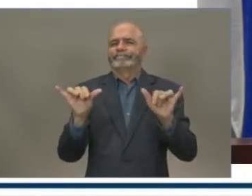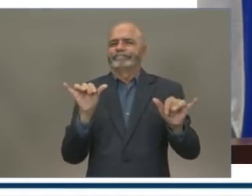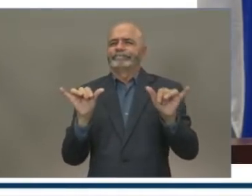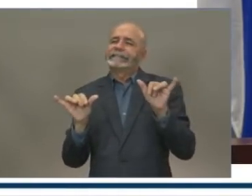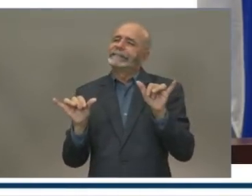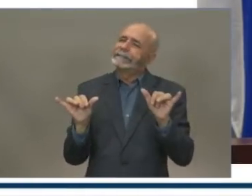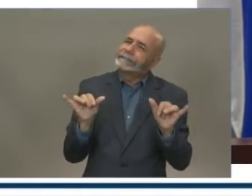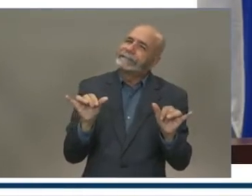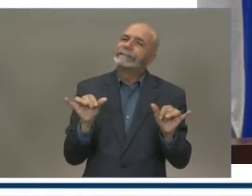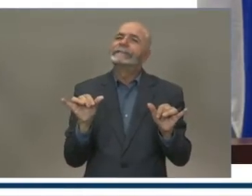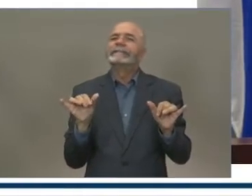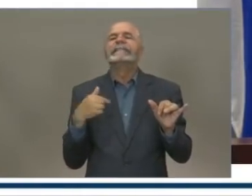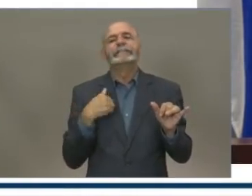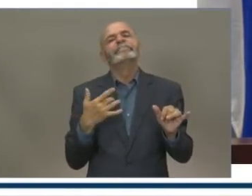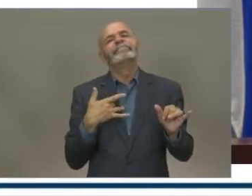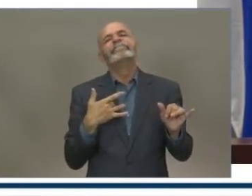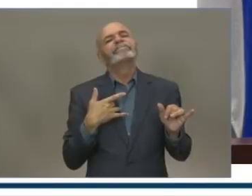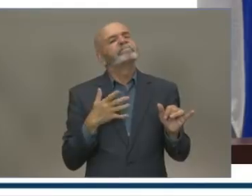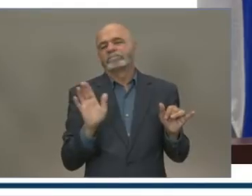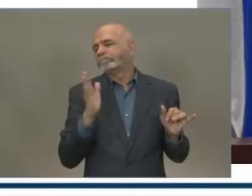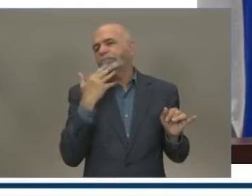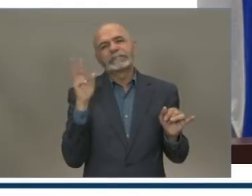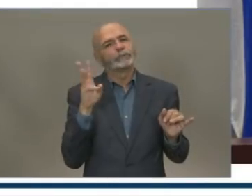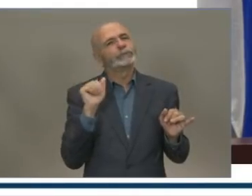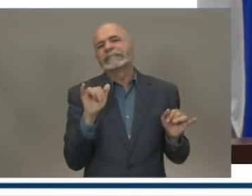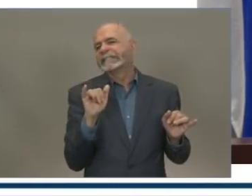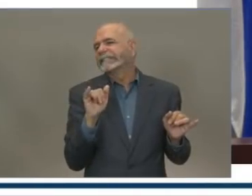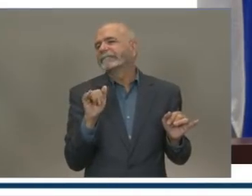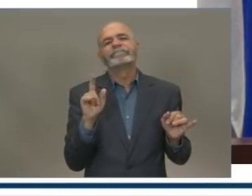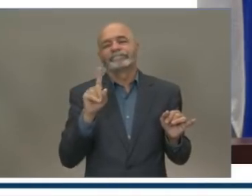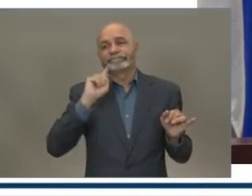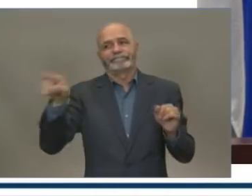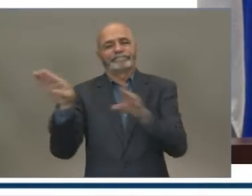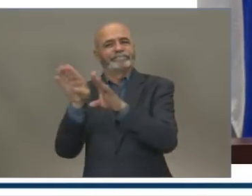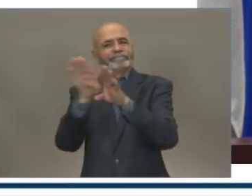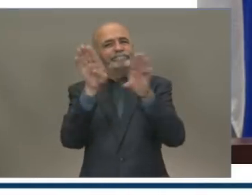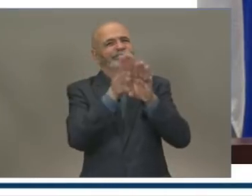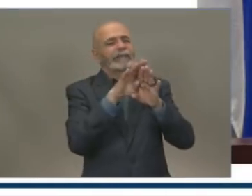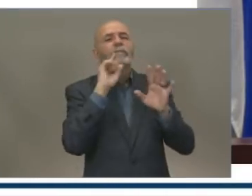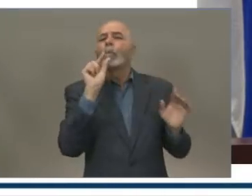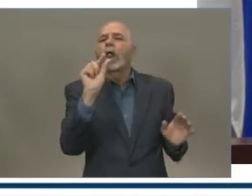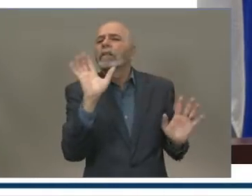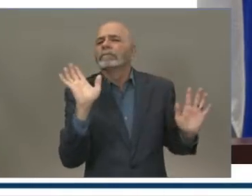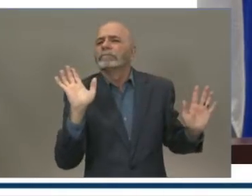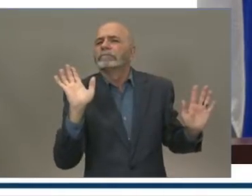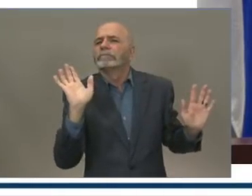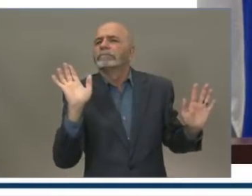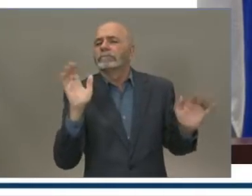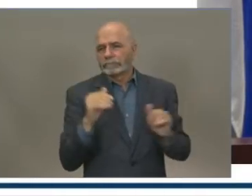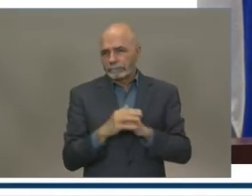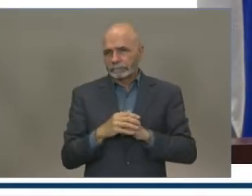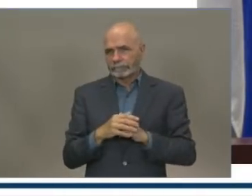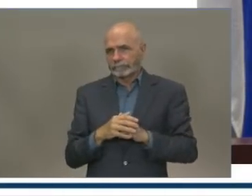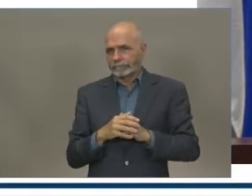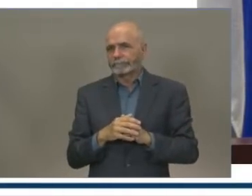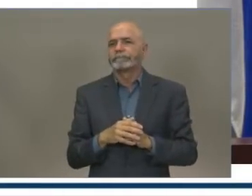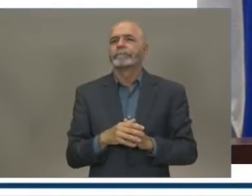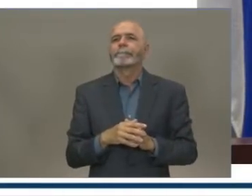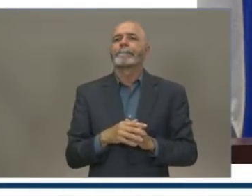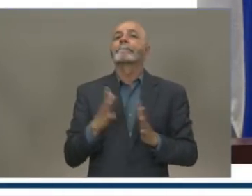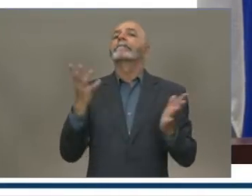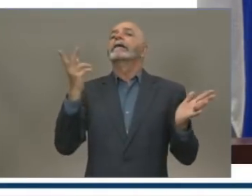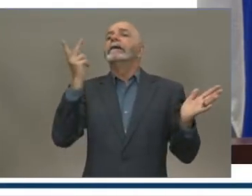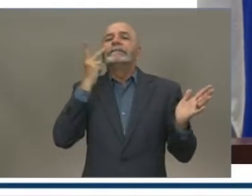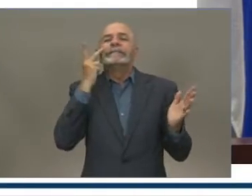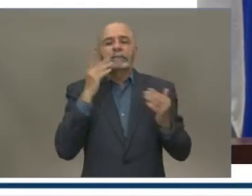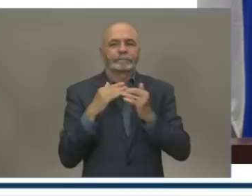the decision in all of them was essentially on that basis. We need to close them down for a short period of time, and then promote